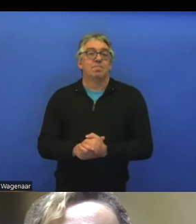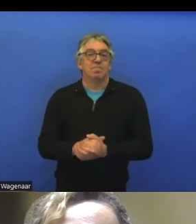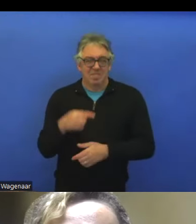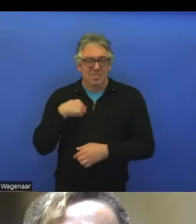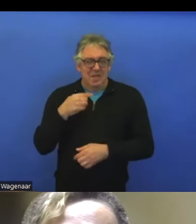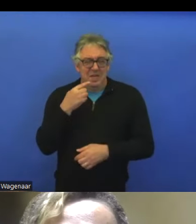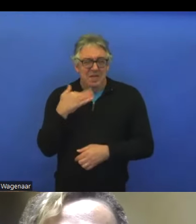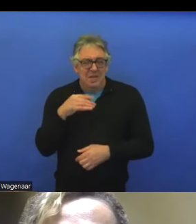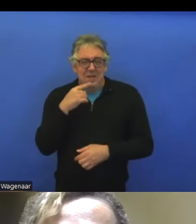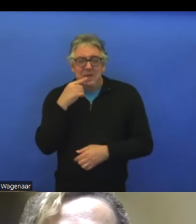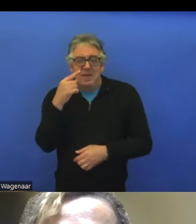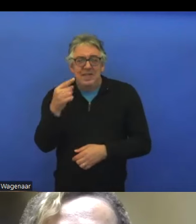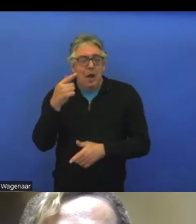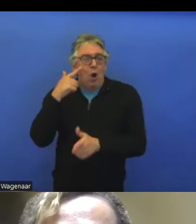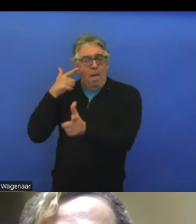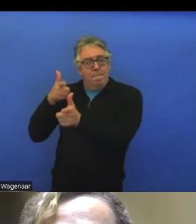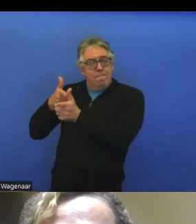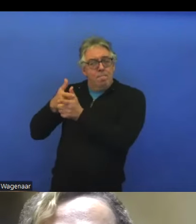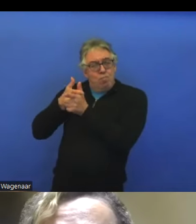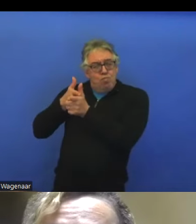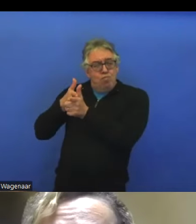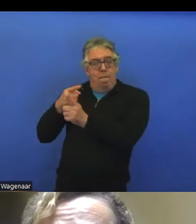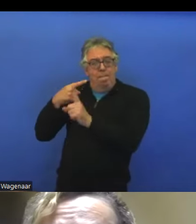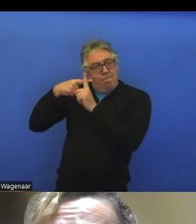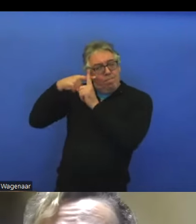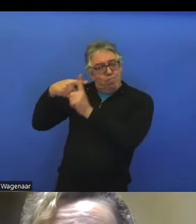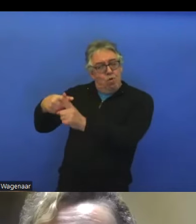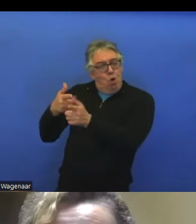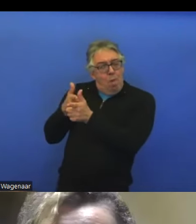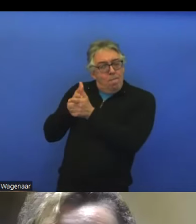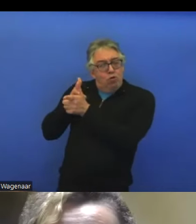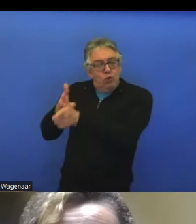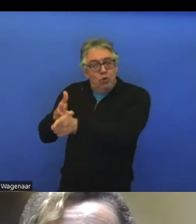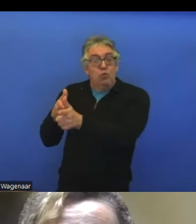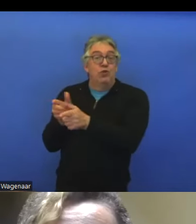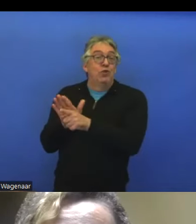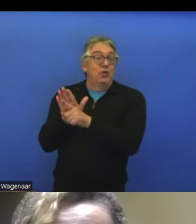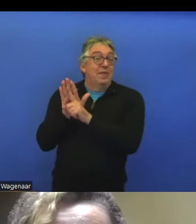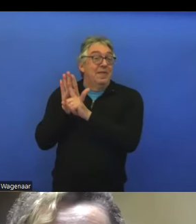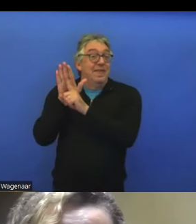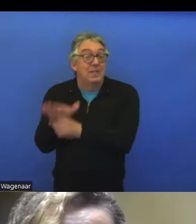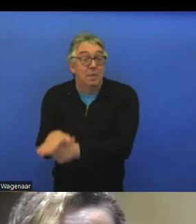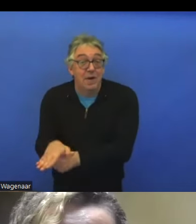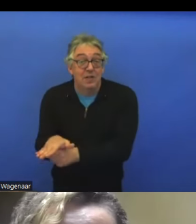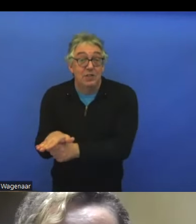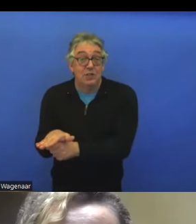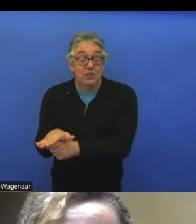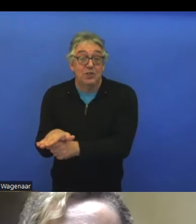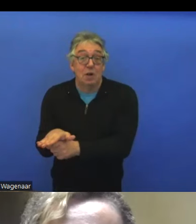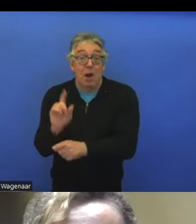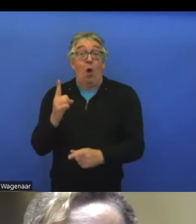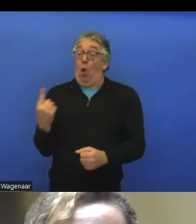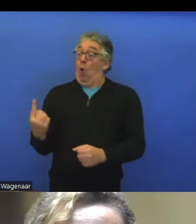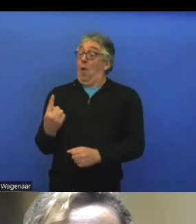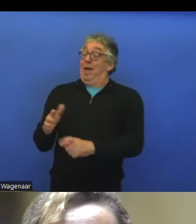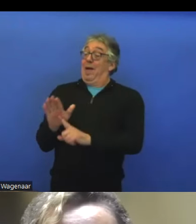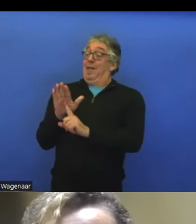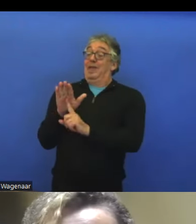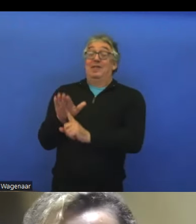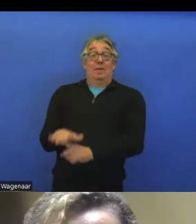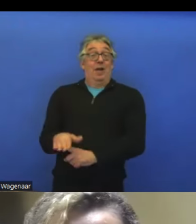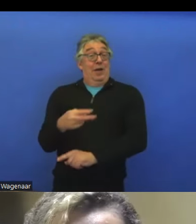earlier that persecution, discriminations don't amount to persecution, but